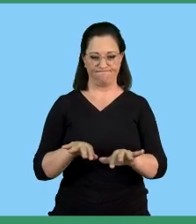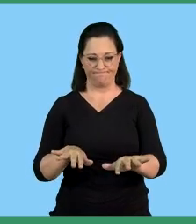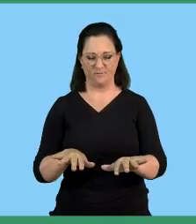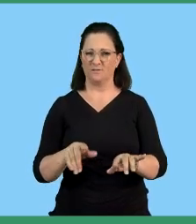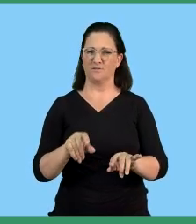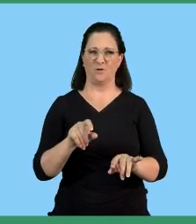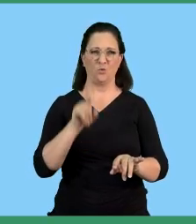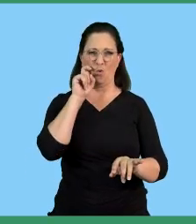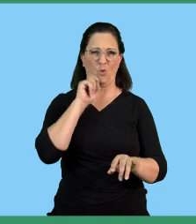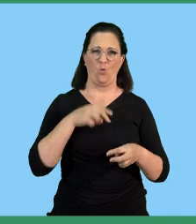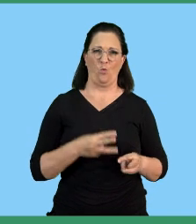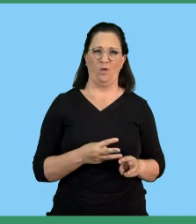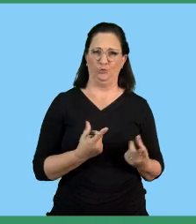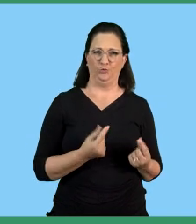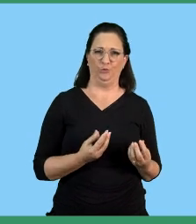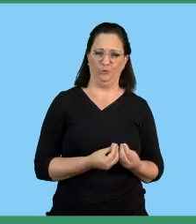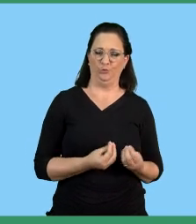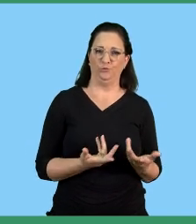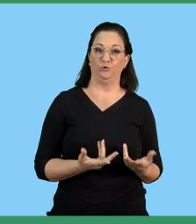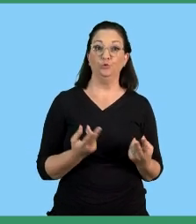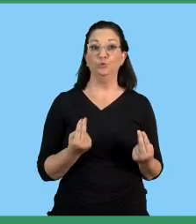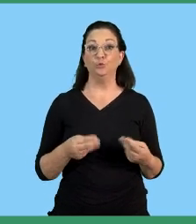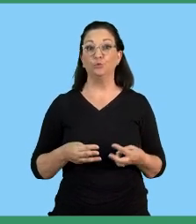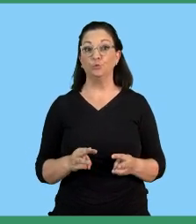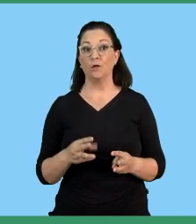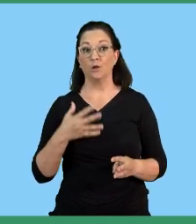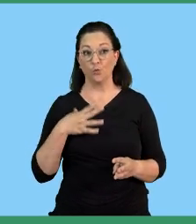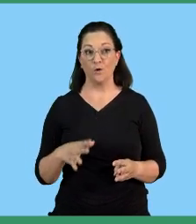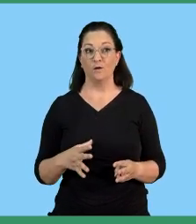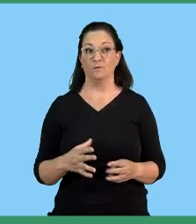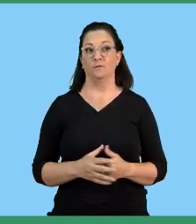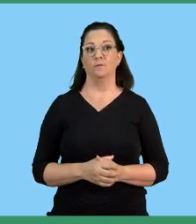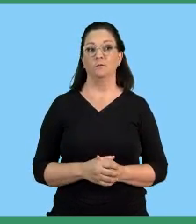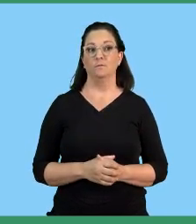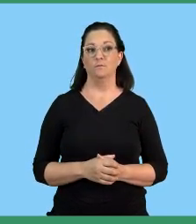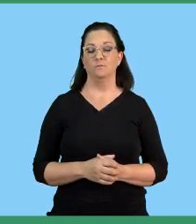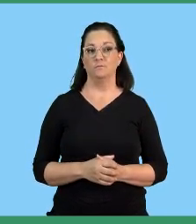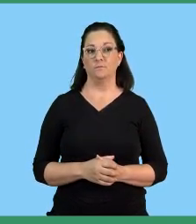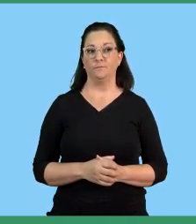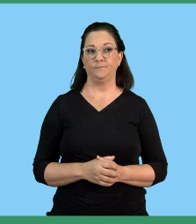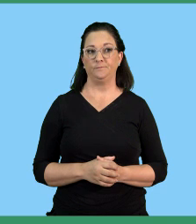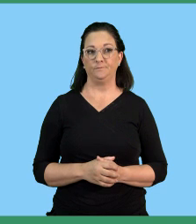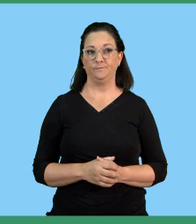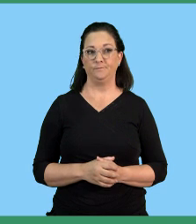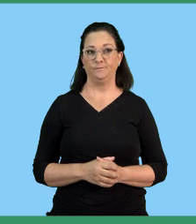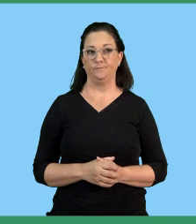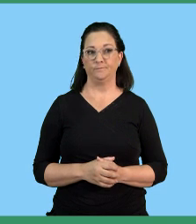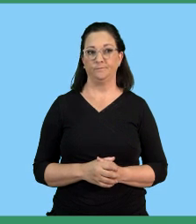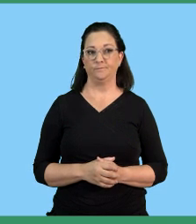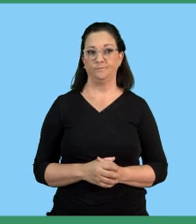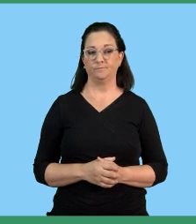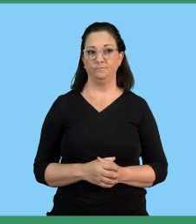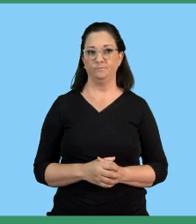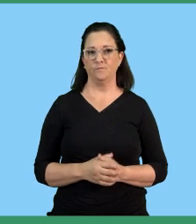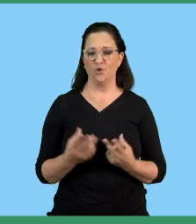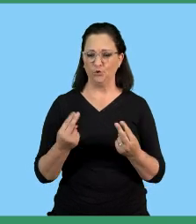want to go with the old way of doing things, but we want to do a new way. We're in a new area. Right, so with market development,